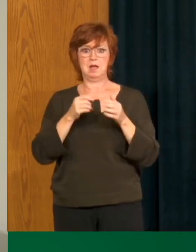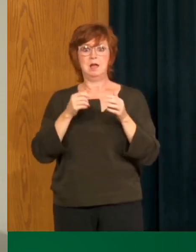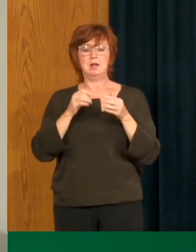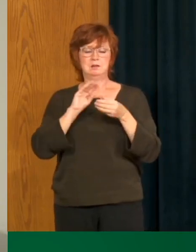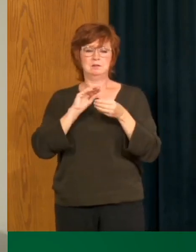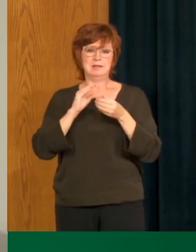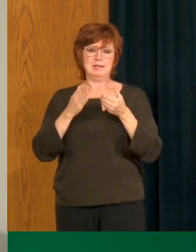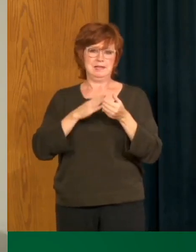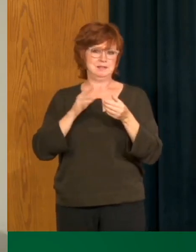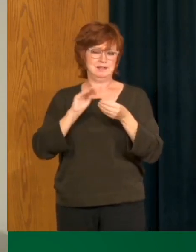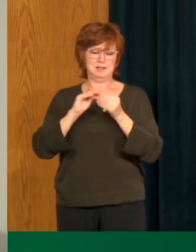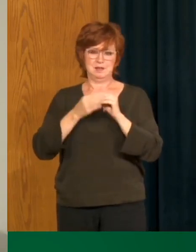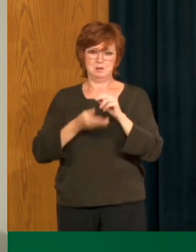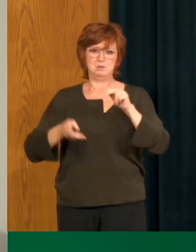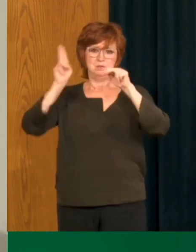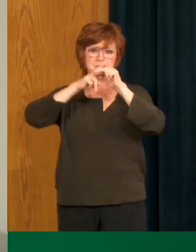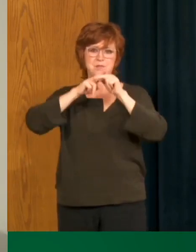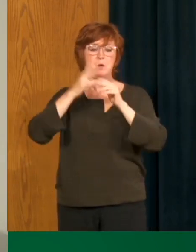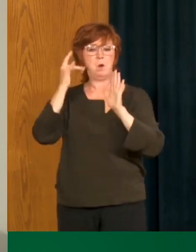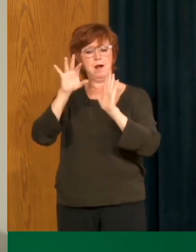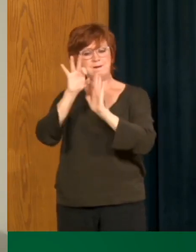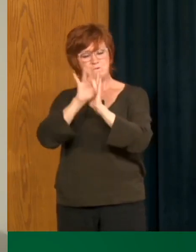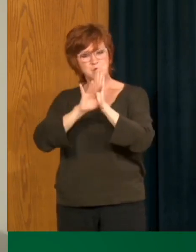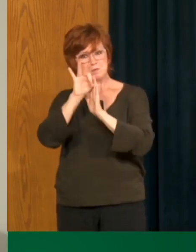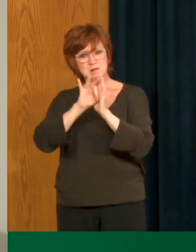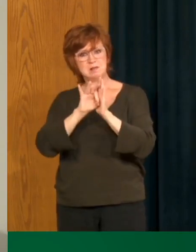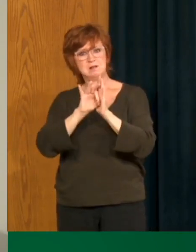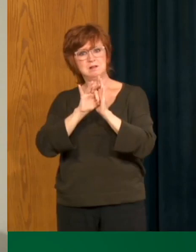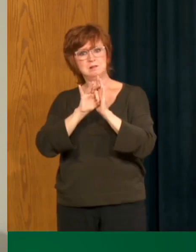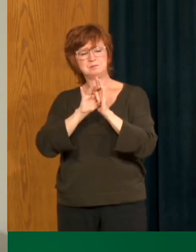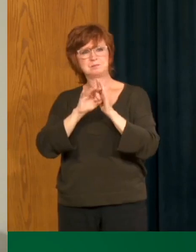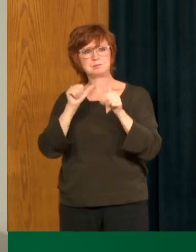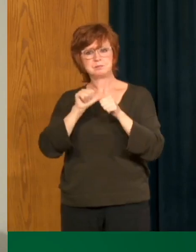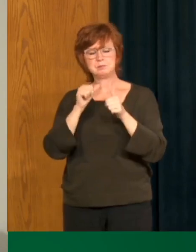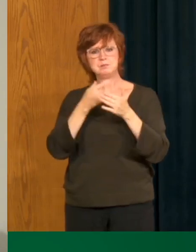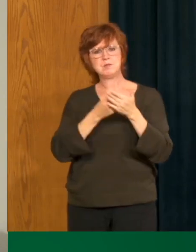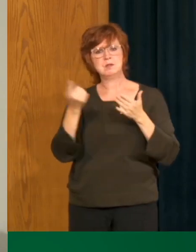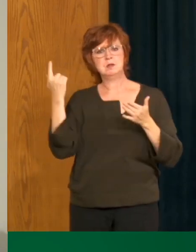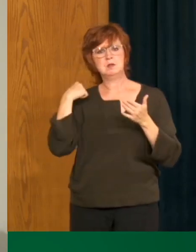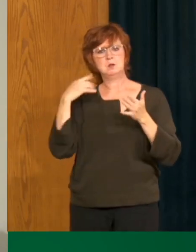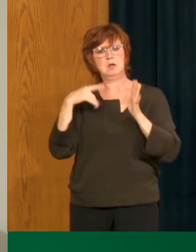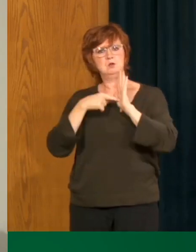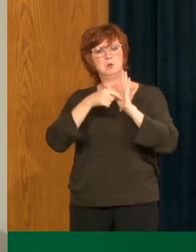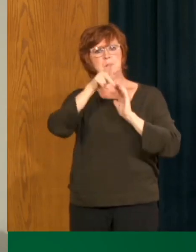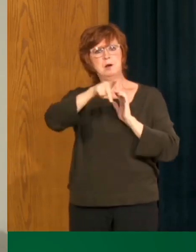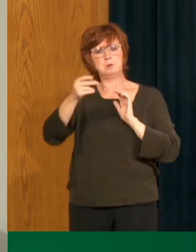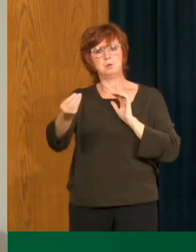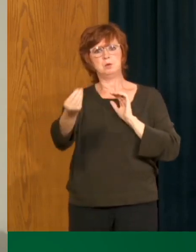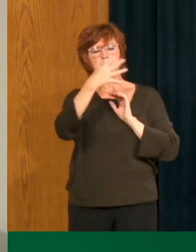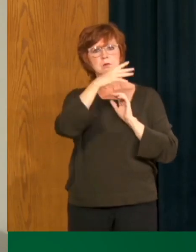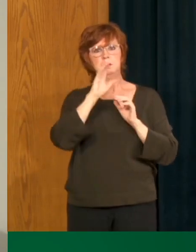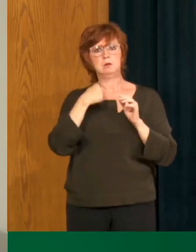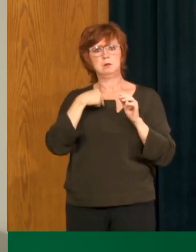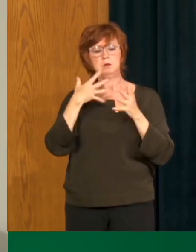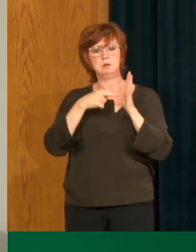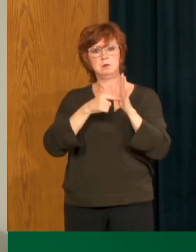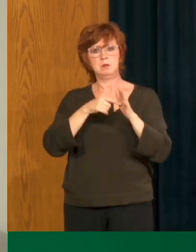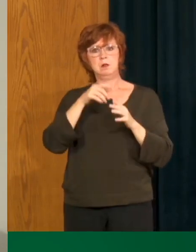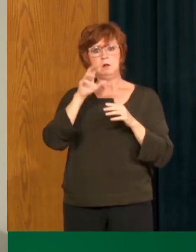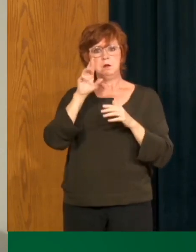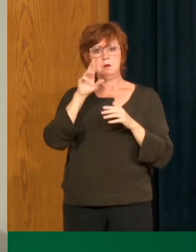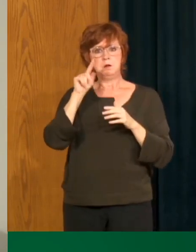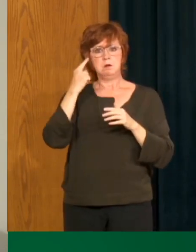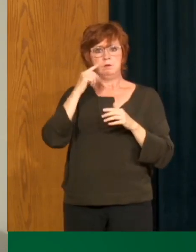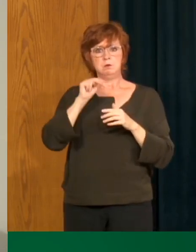quite significantly. And so when I did my presentation last week, I did show that the RT for the Northwest